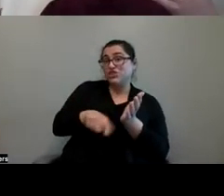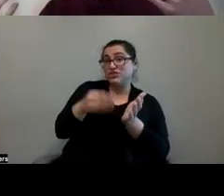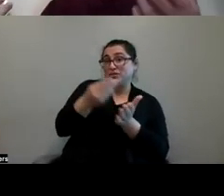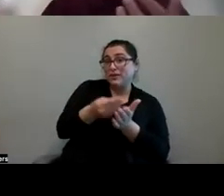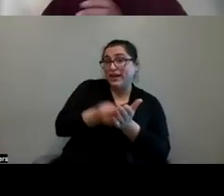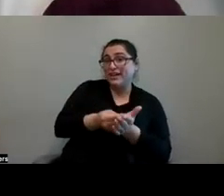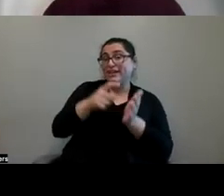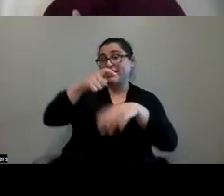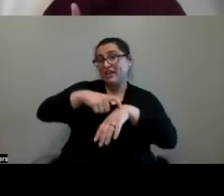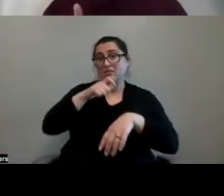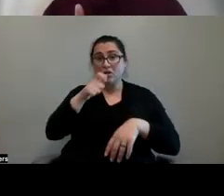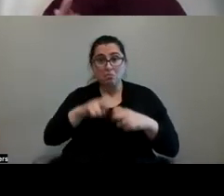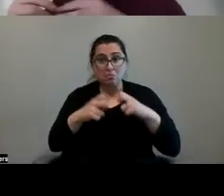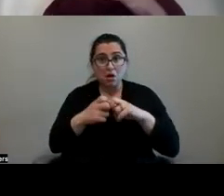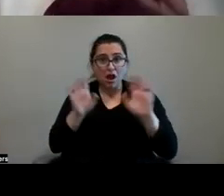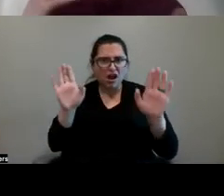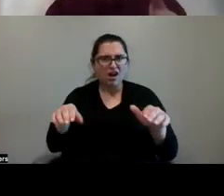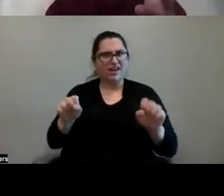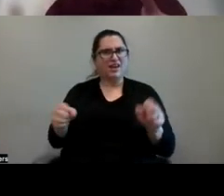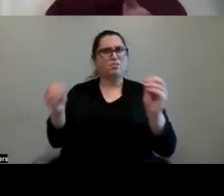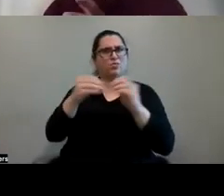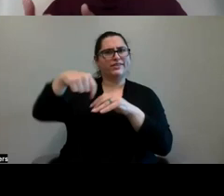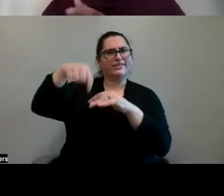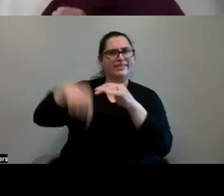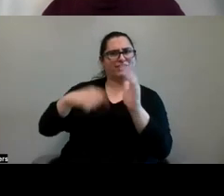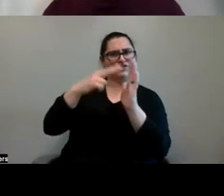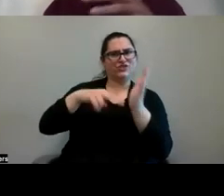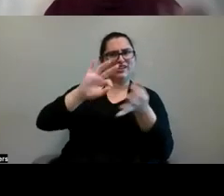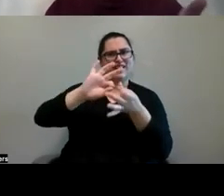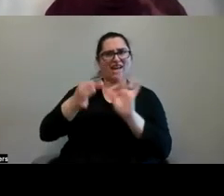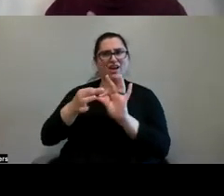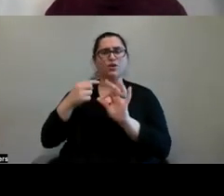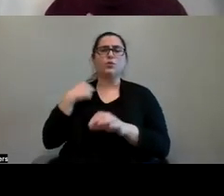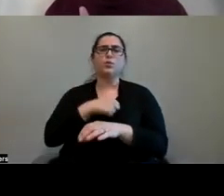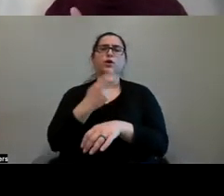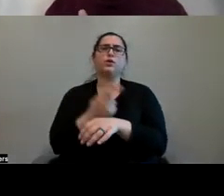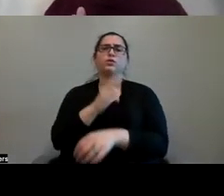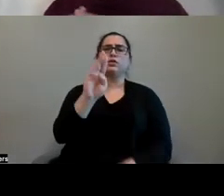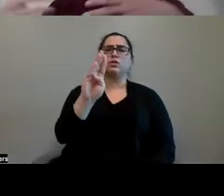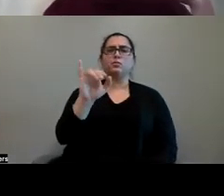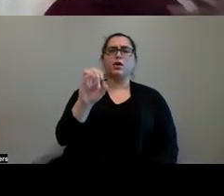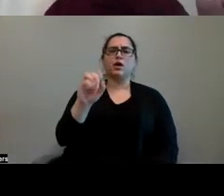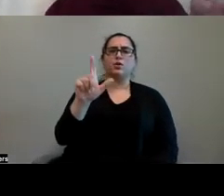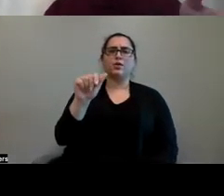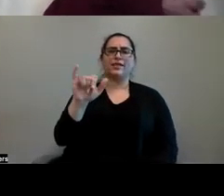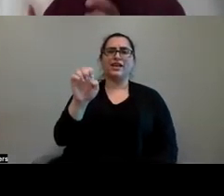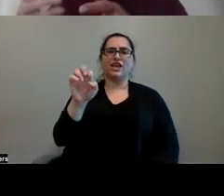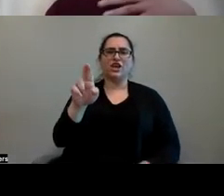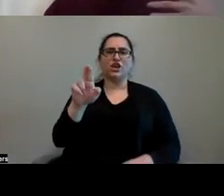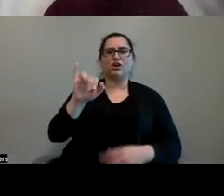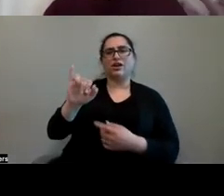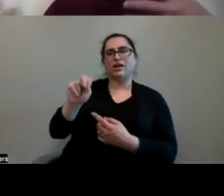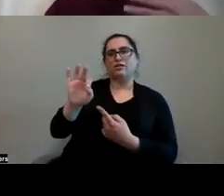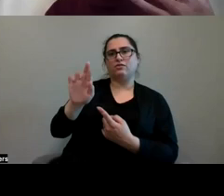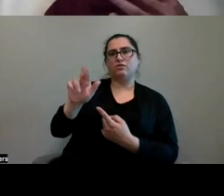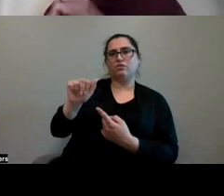more resource intensive readout. So we use biolayer interferometry to test binding, but if you're only testing 10